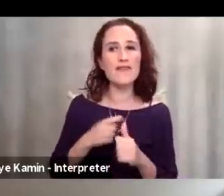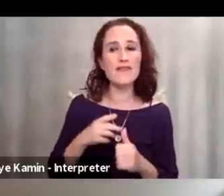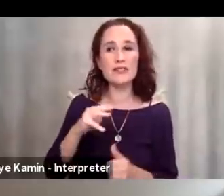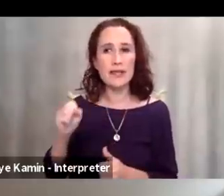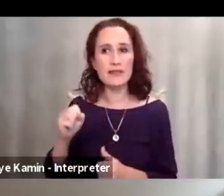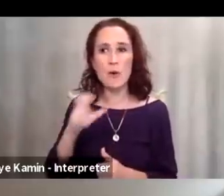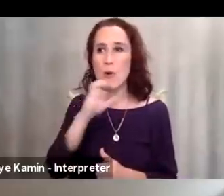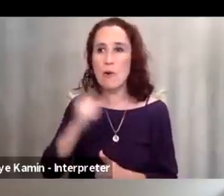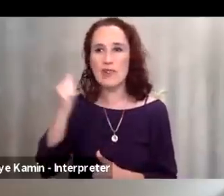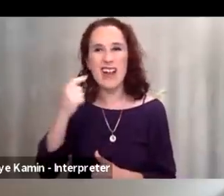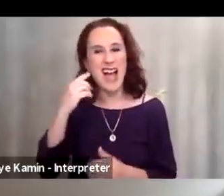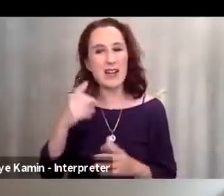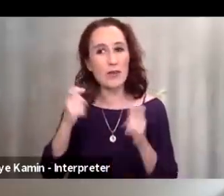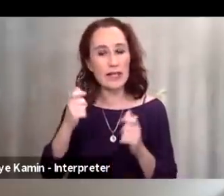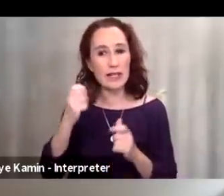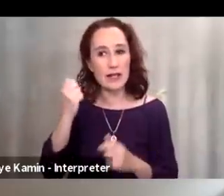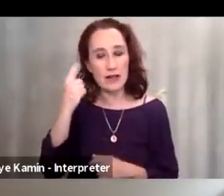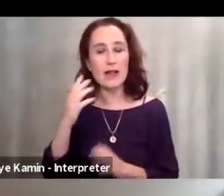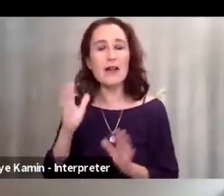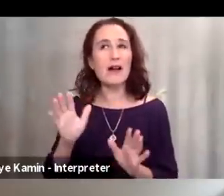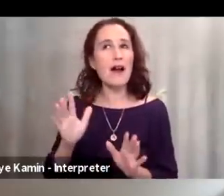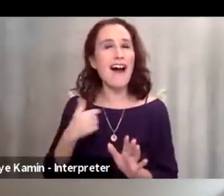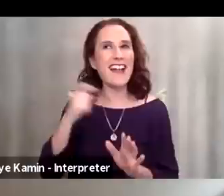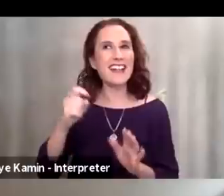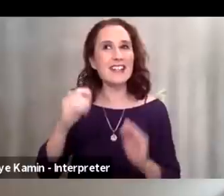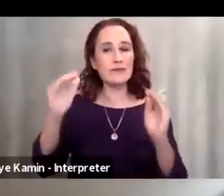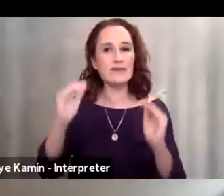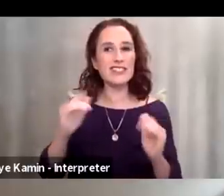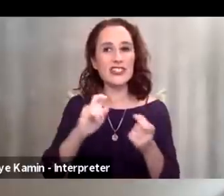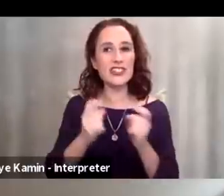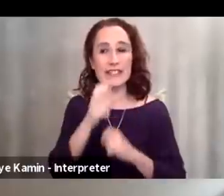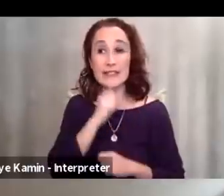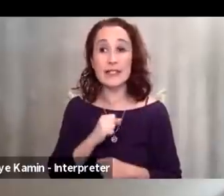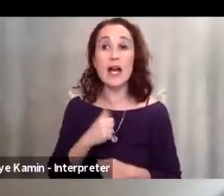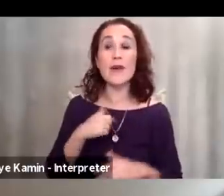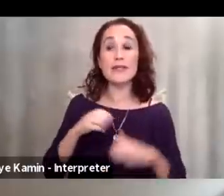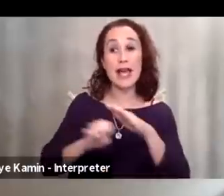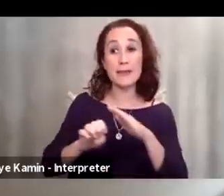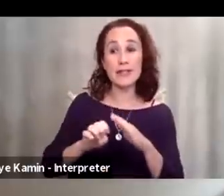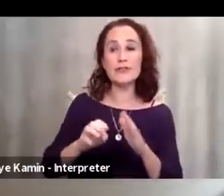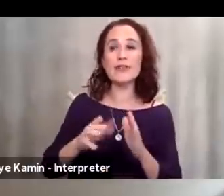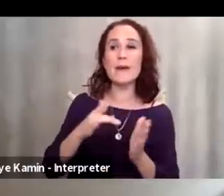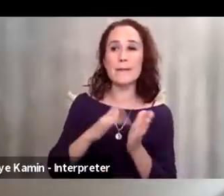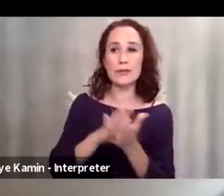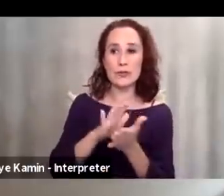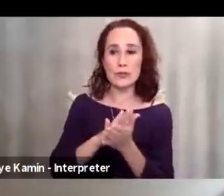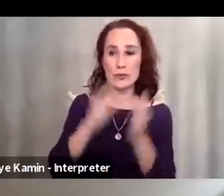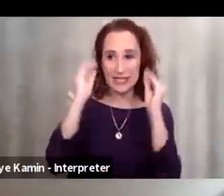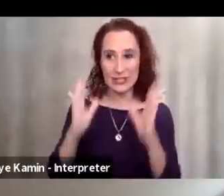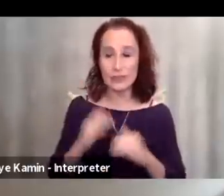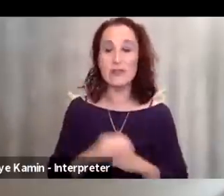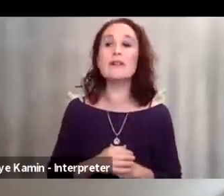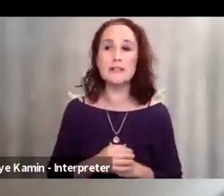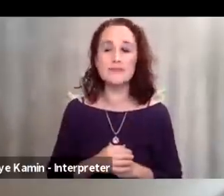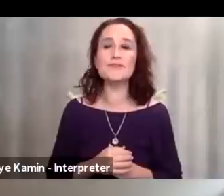to age down. First of all, I spent many years as an elementary and middle grade teacher. So I have experience with kids in